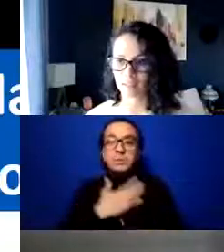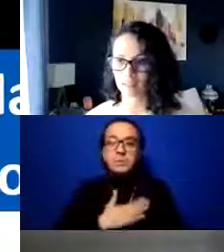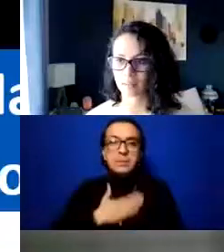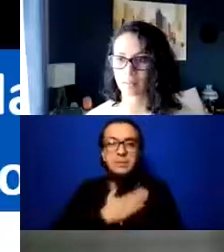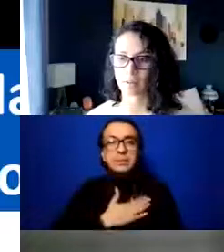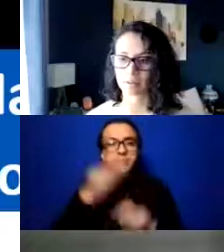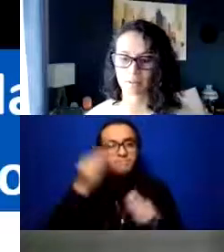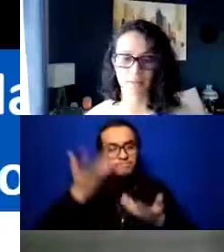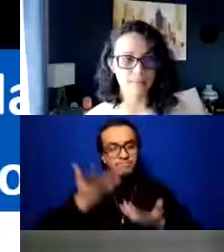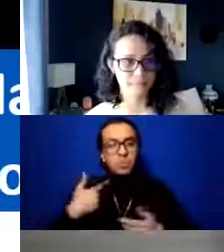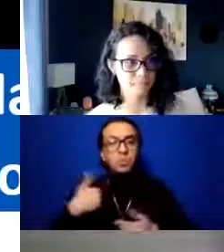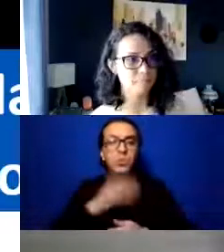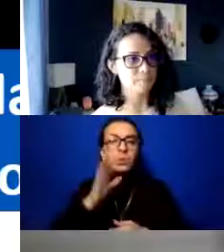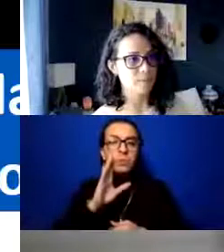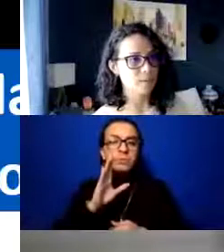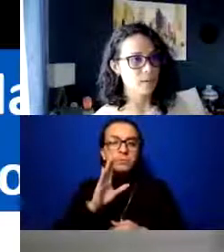us a chat and we will monitor that.